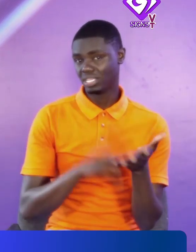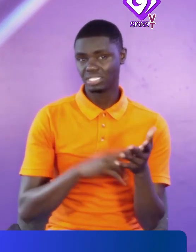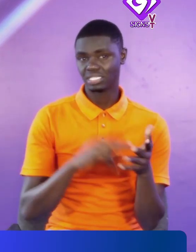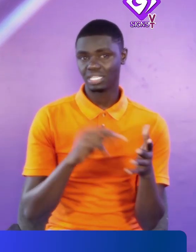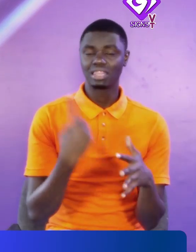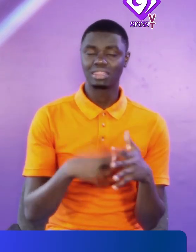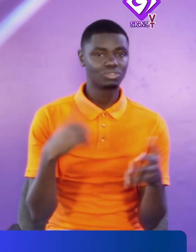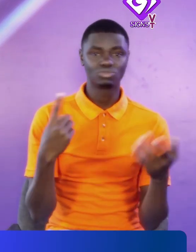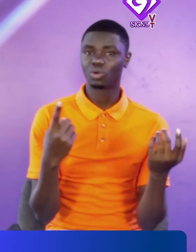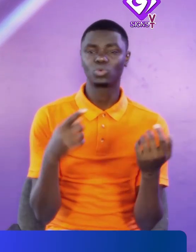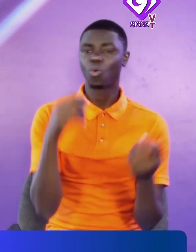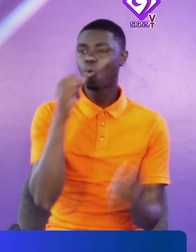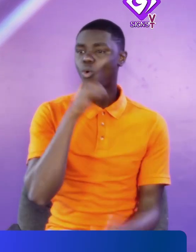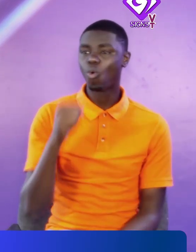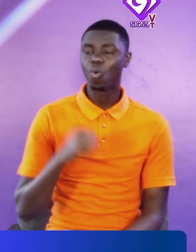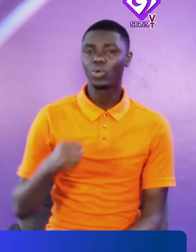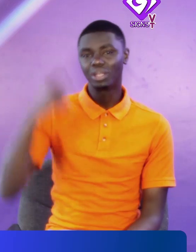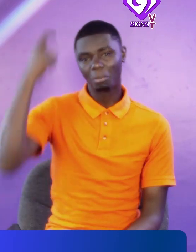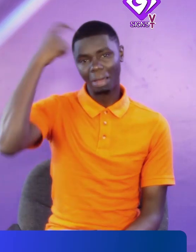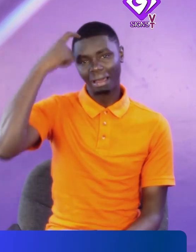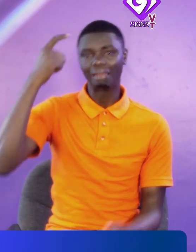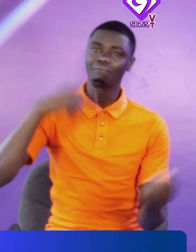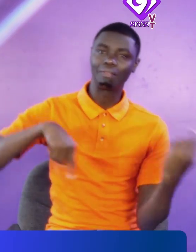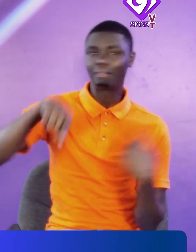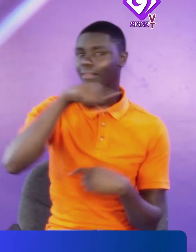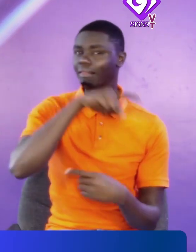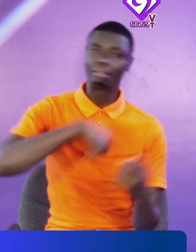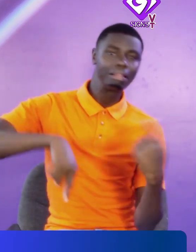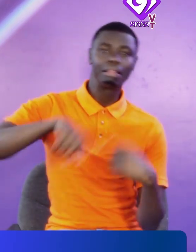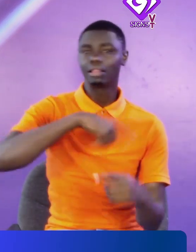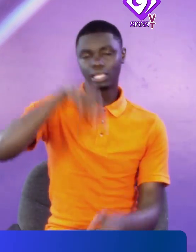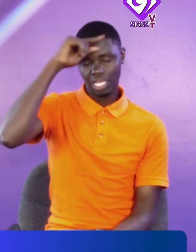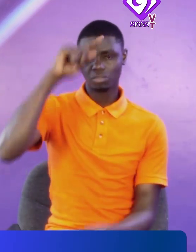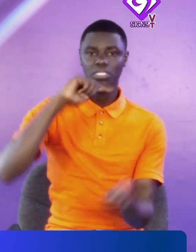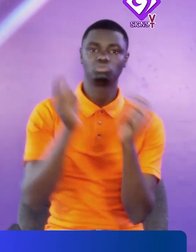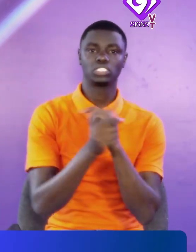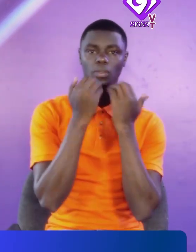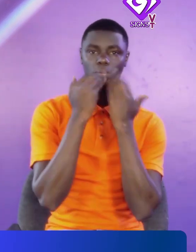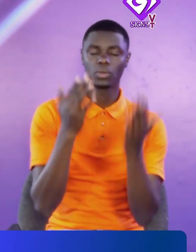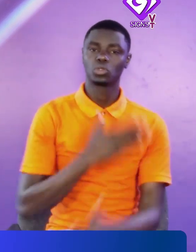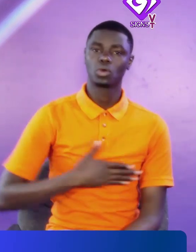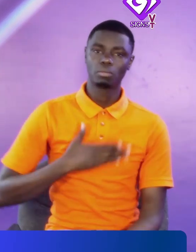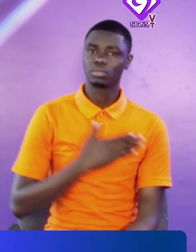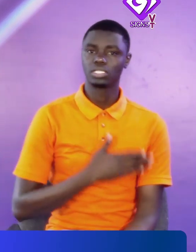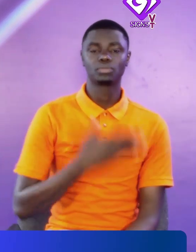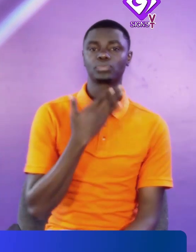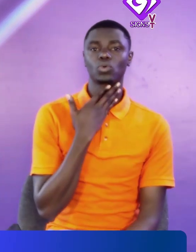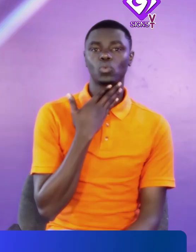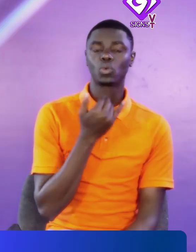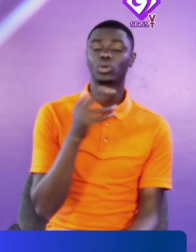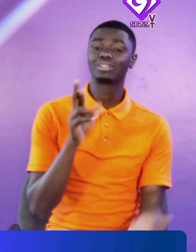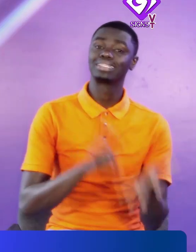those old minds into the government and there'll be no change. Kindly, we want those